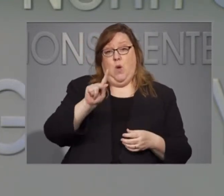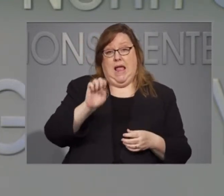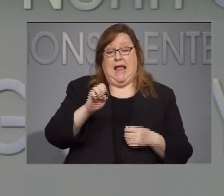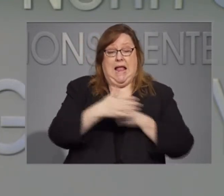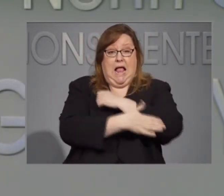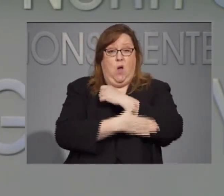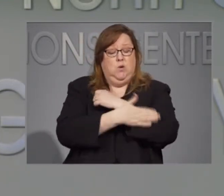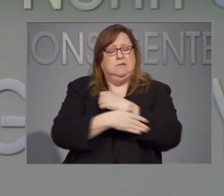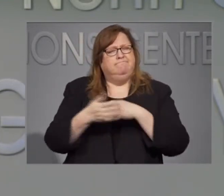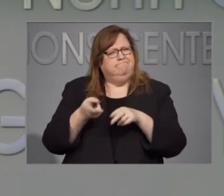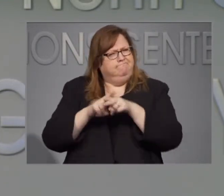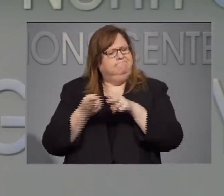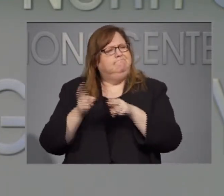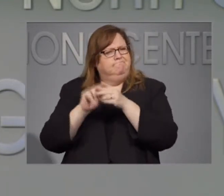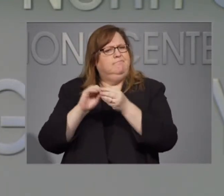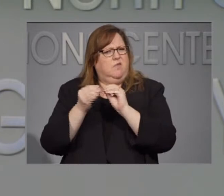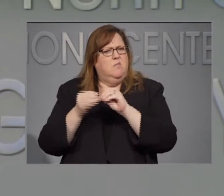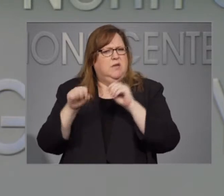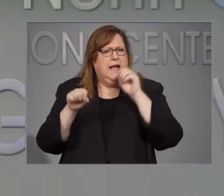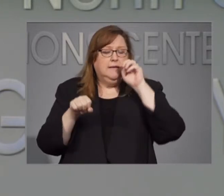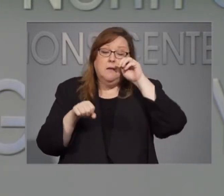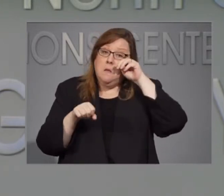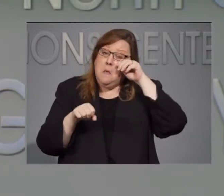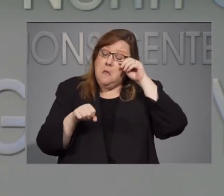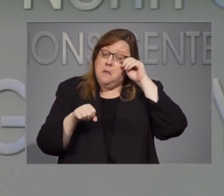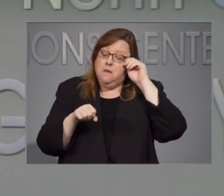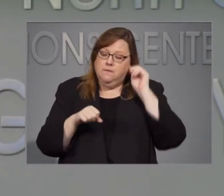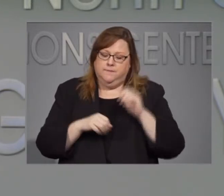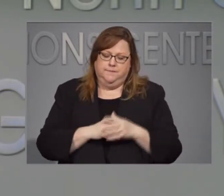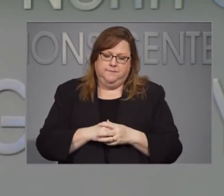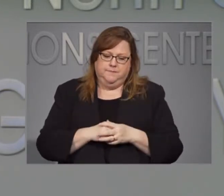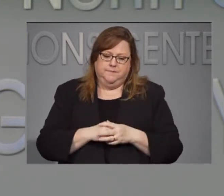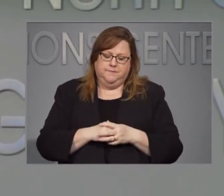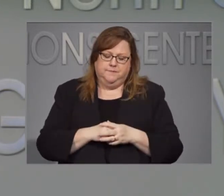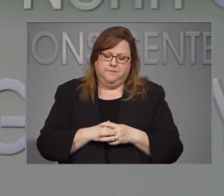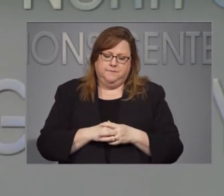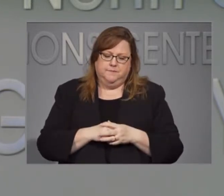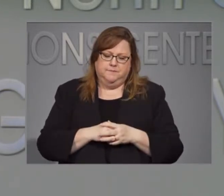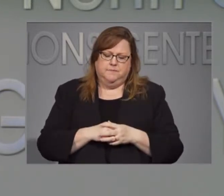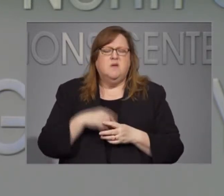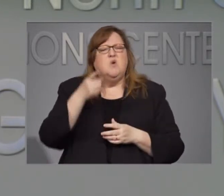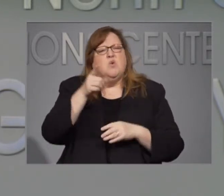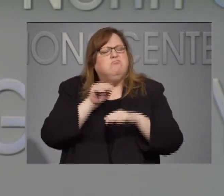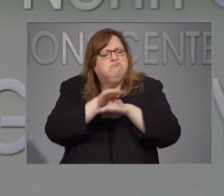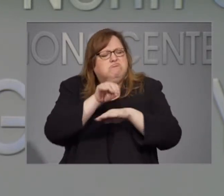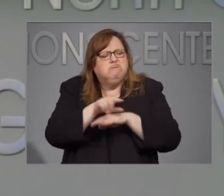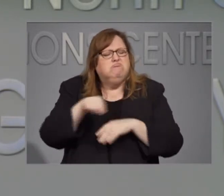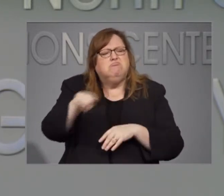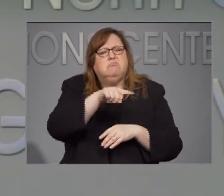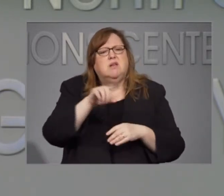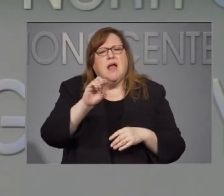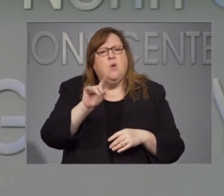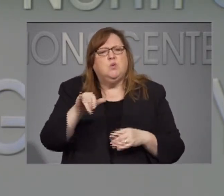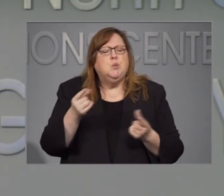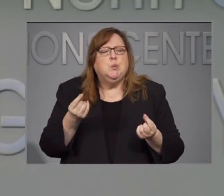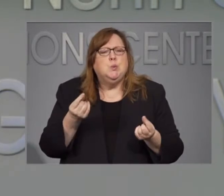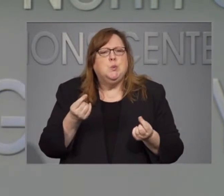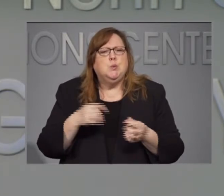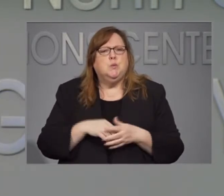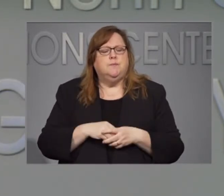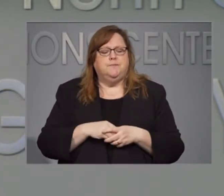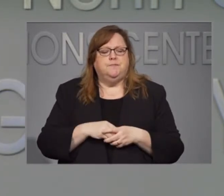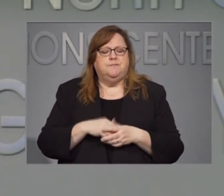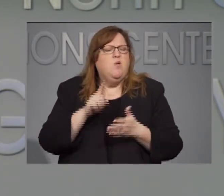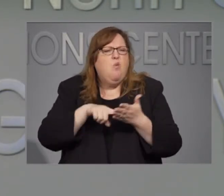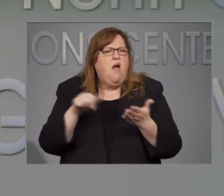rising caseload. What guidance, if any, are you offering to our counties for measures that additional measures they might